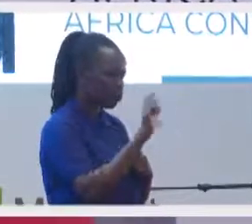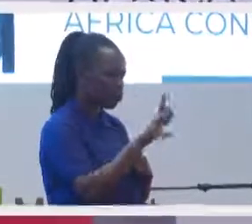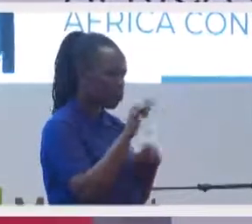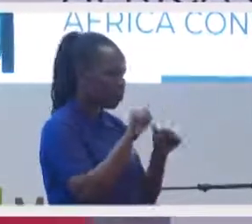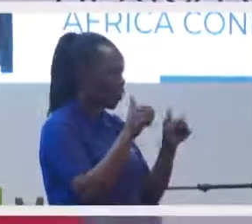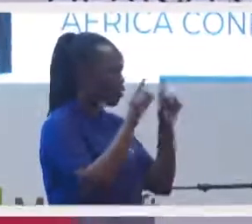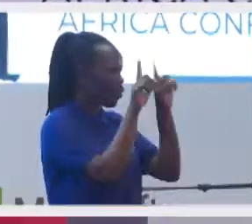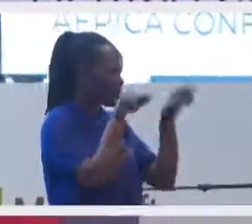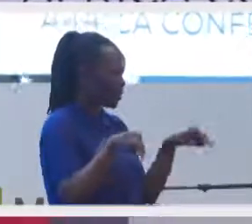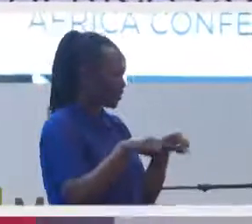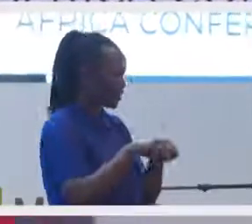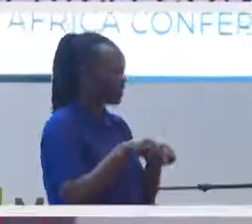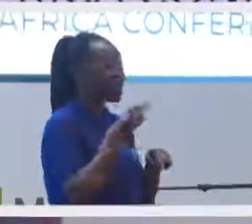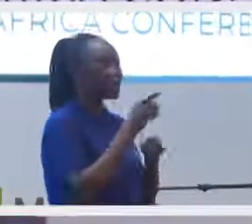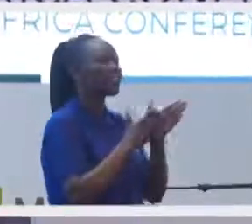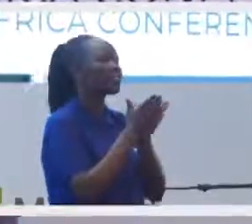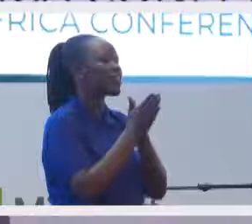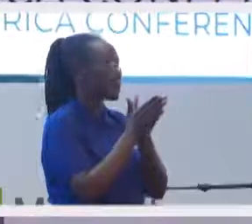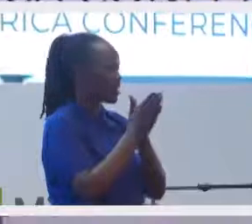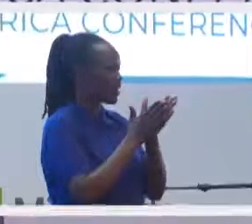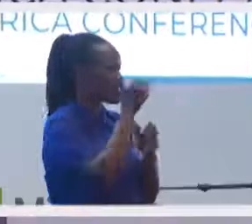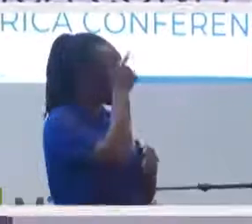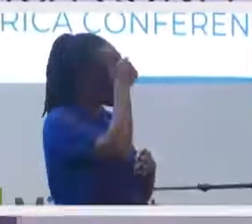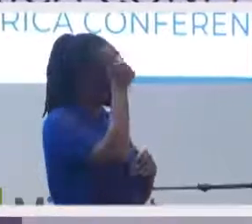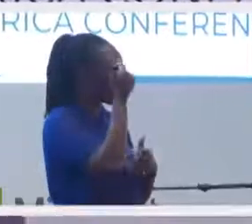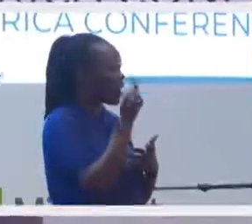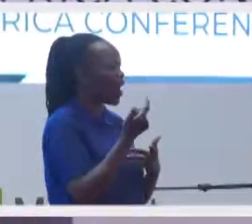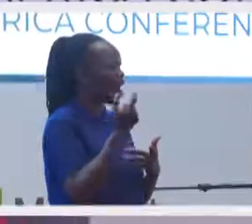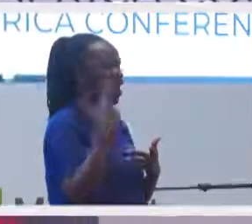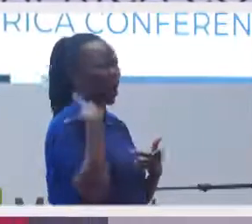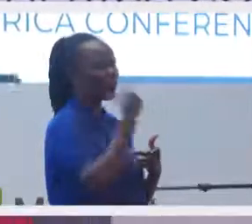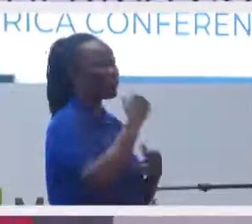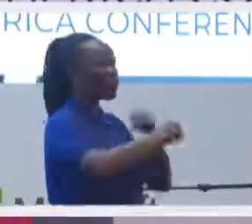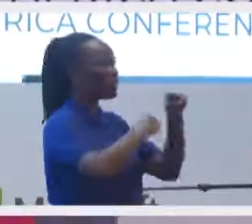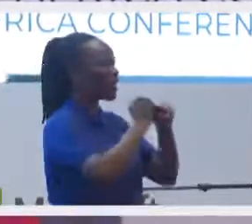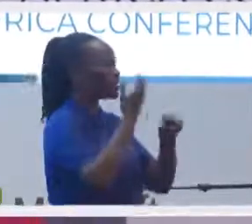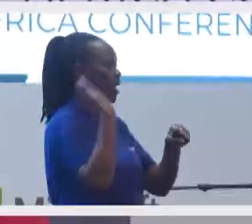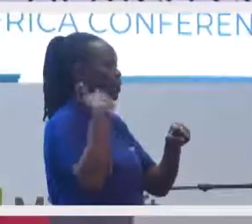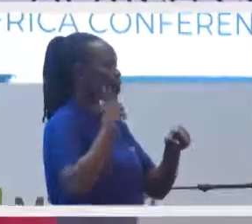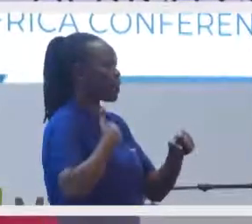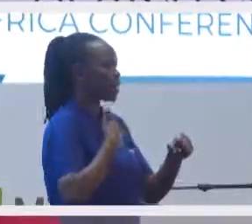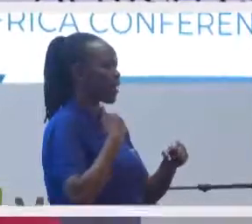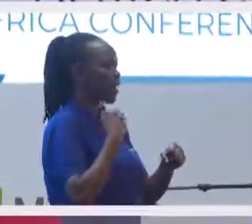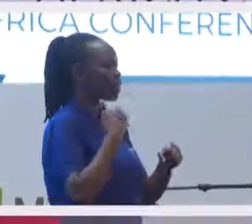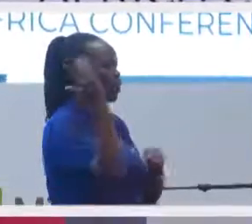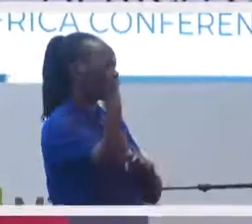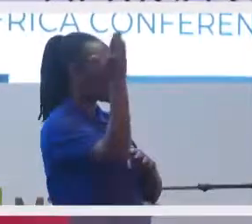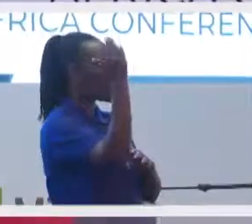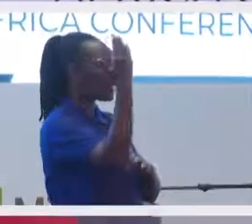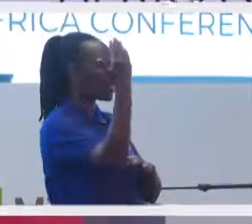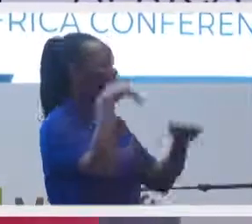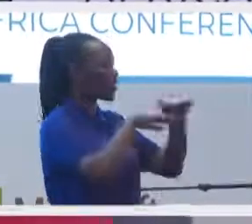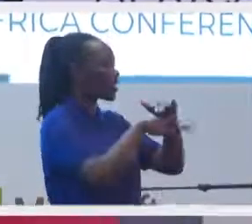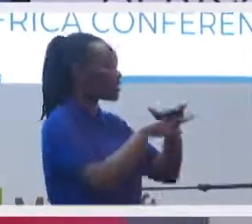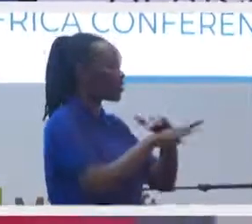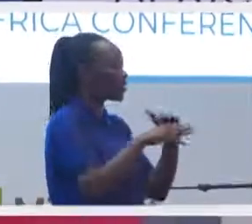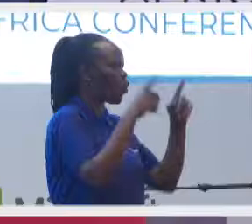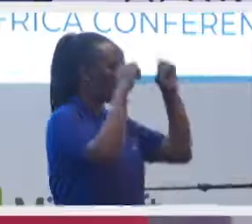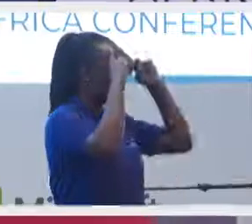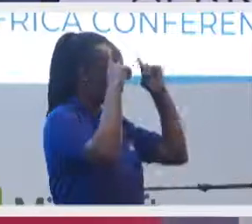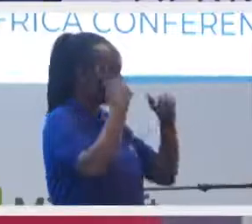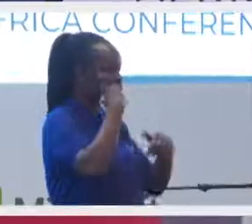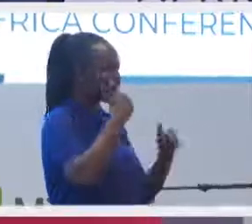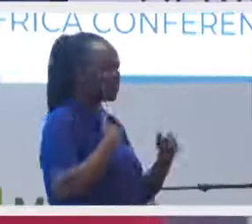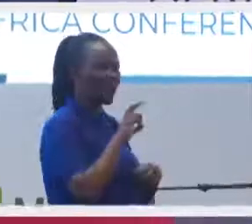screen, which is interesting. A few years ago, I went to give a workshop on accessibility on Android, and I saw